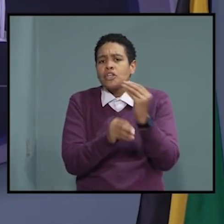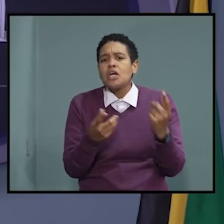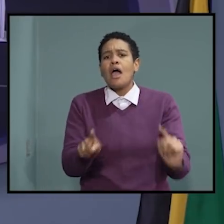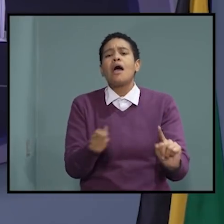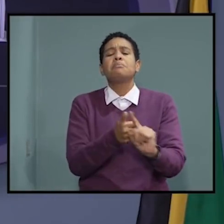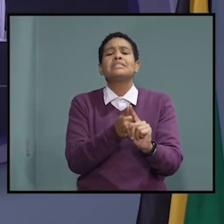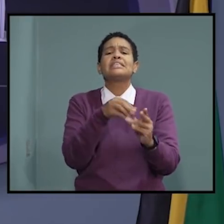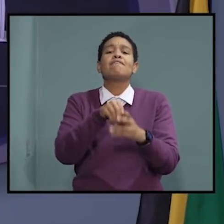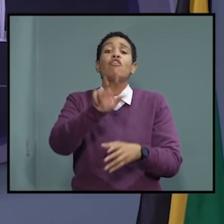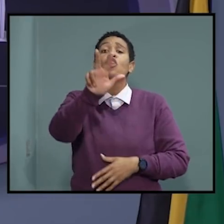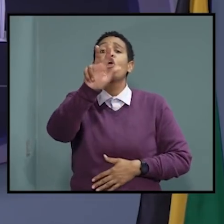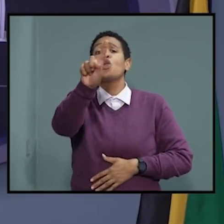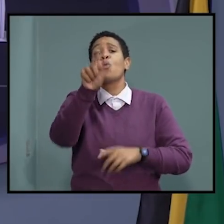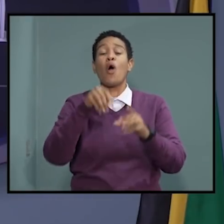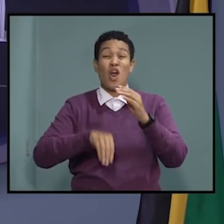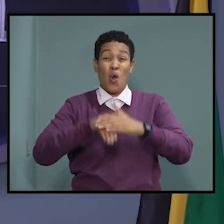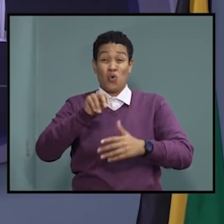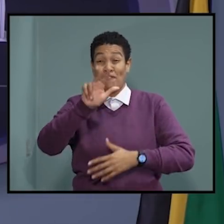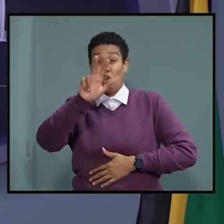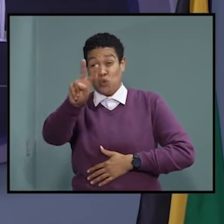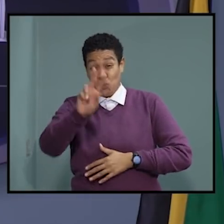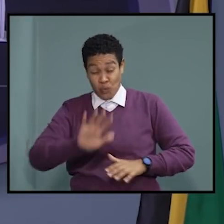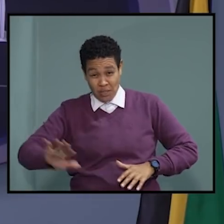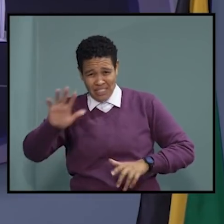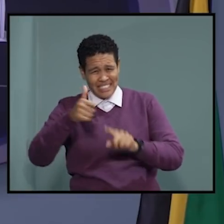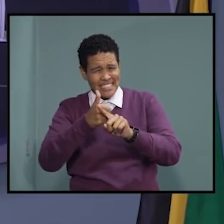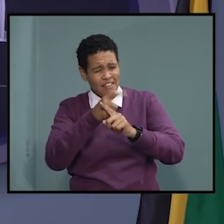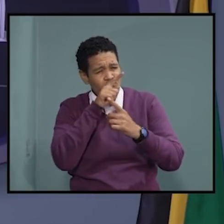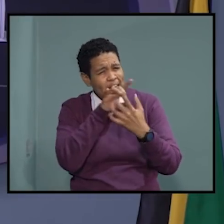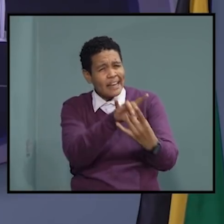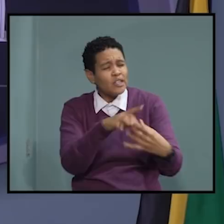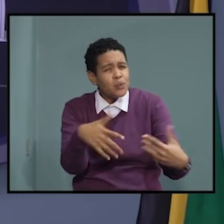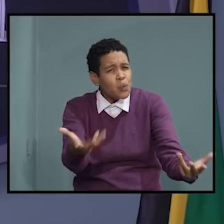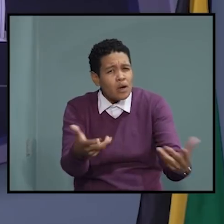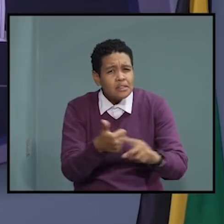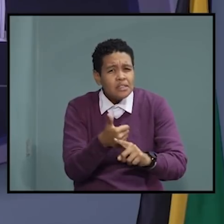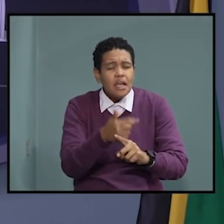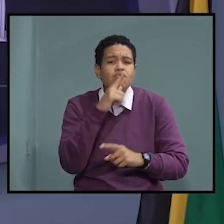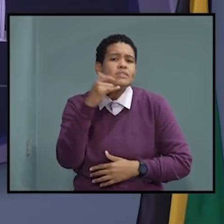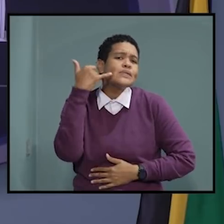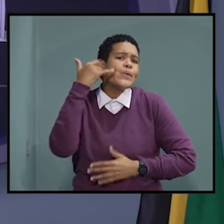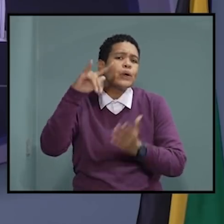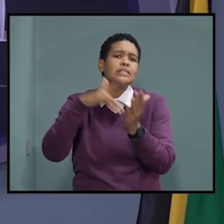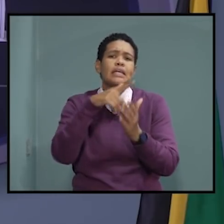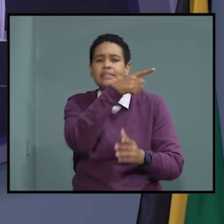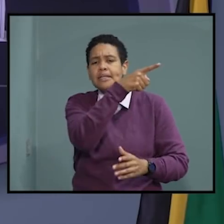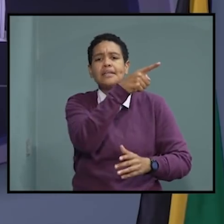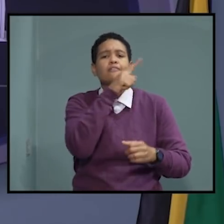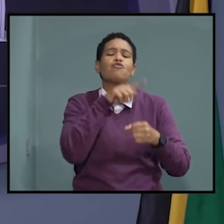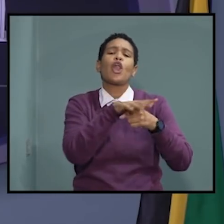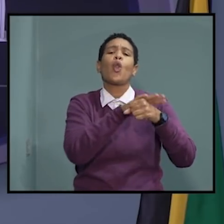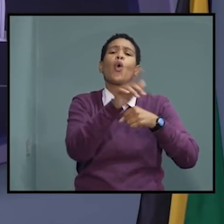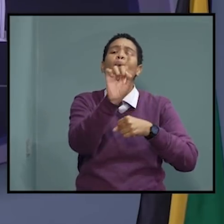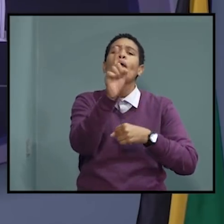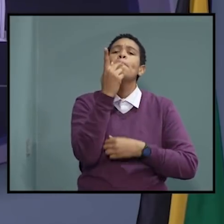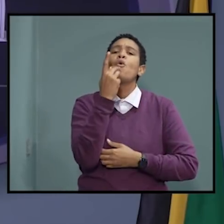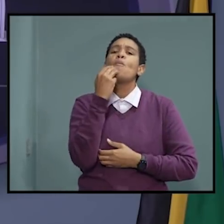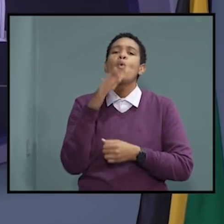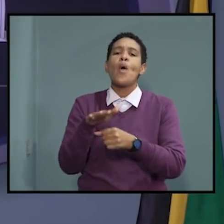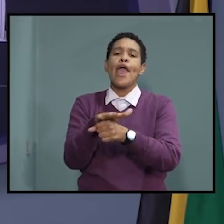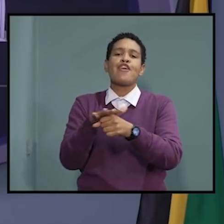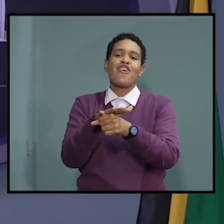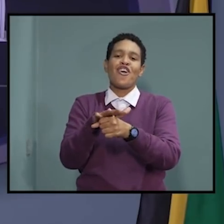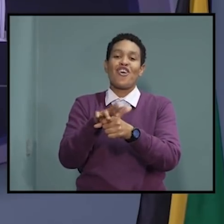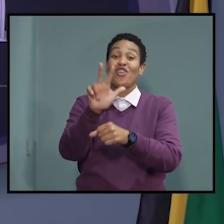indeed 31 of the 32, are linked to a call center located in the Portmore area,